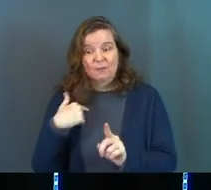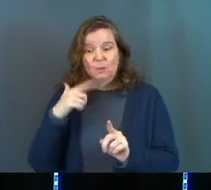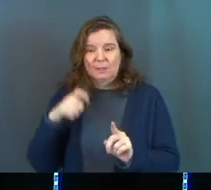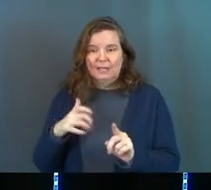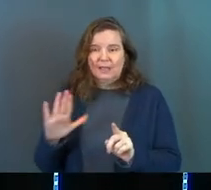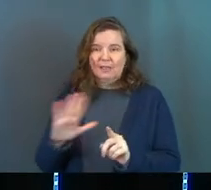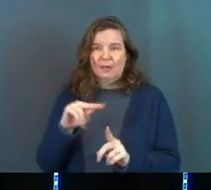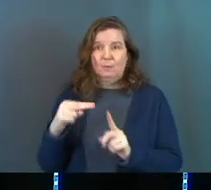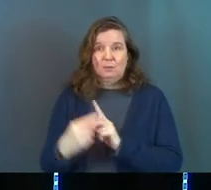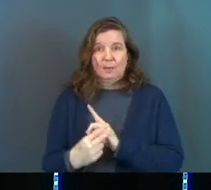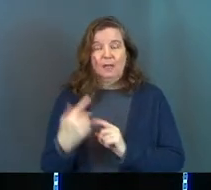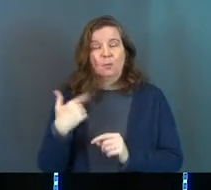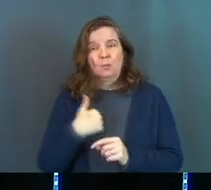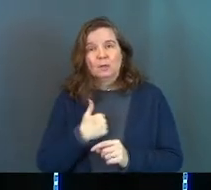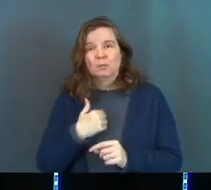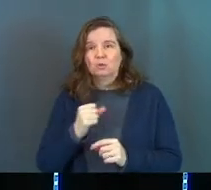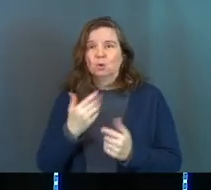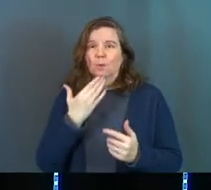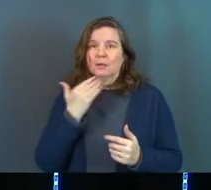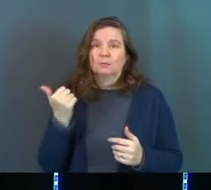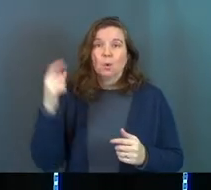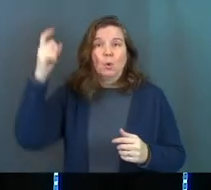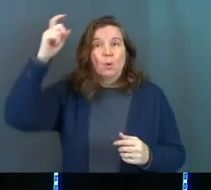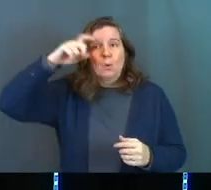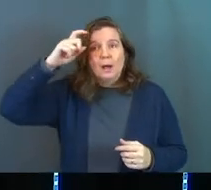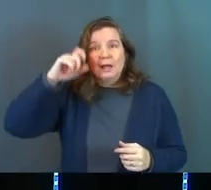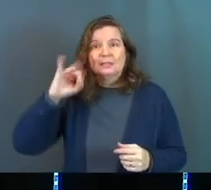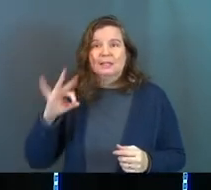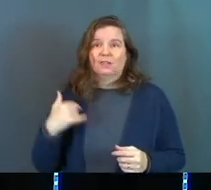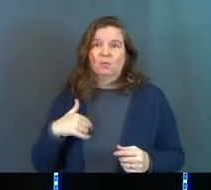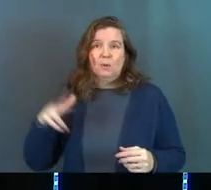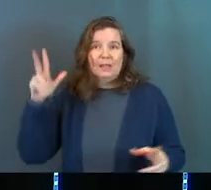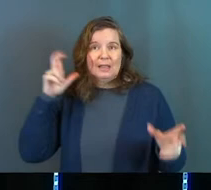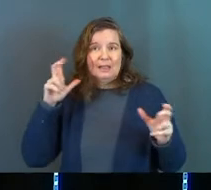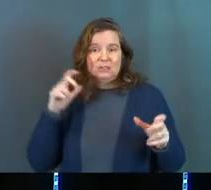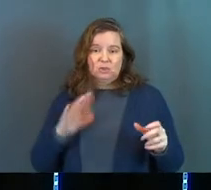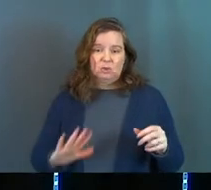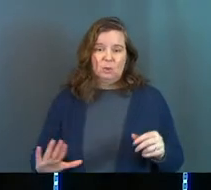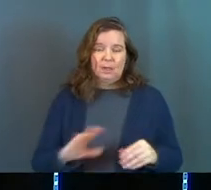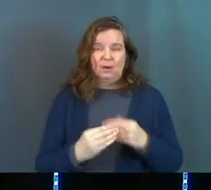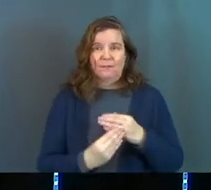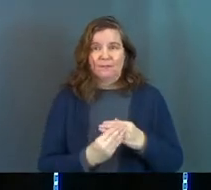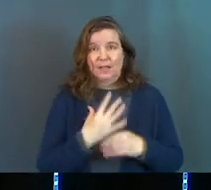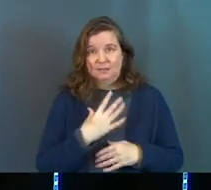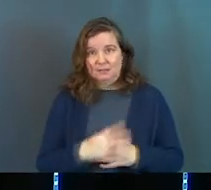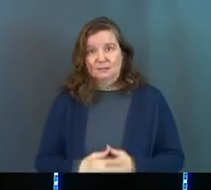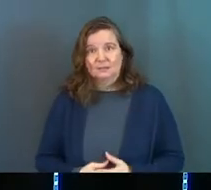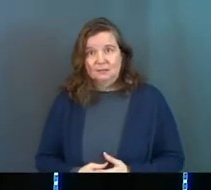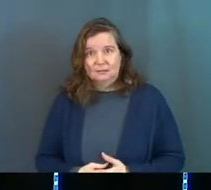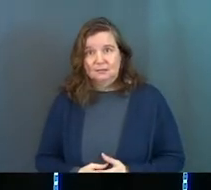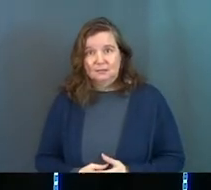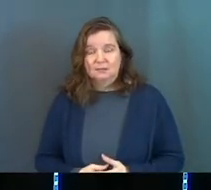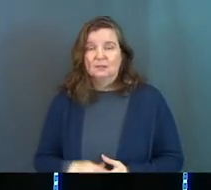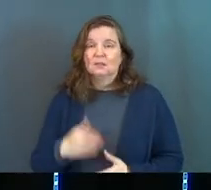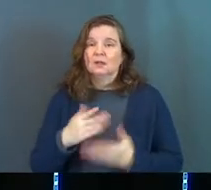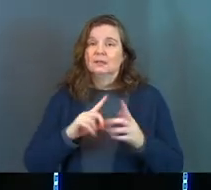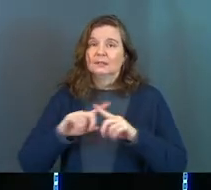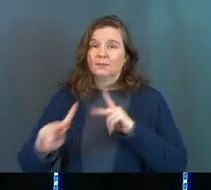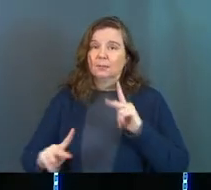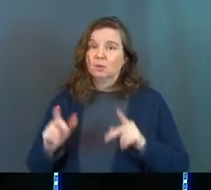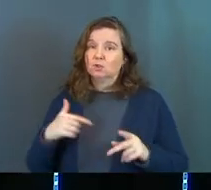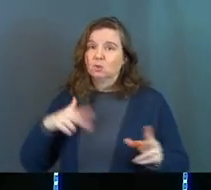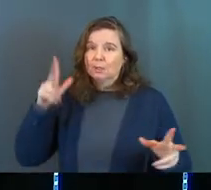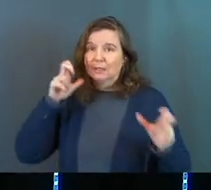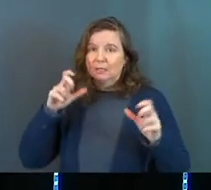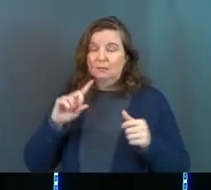we need their perspective, and we would be so much more wise if we listened to their advice. So there's some different people that